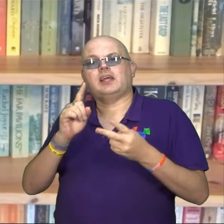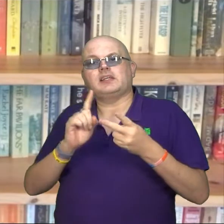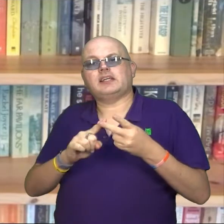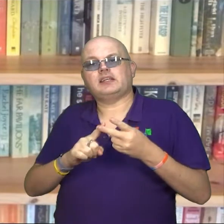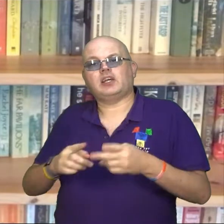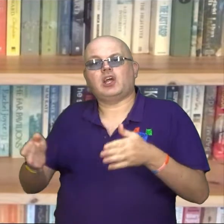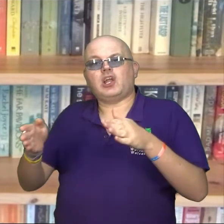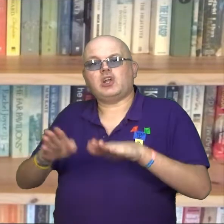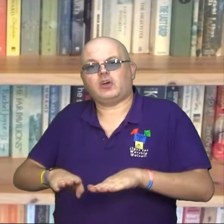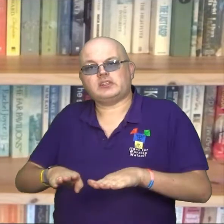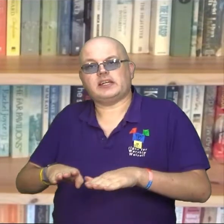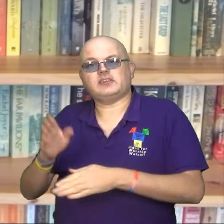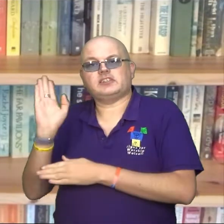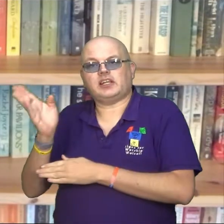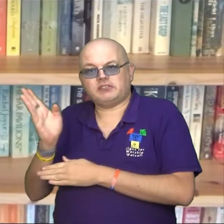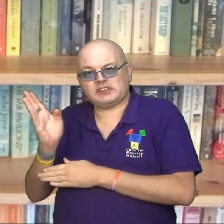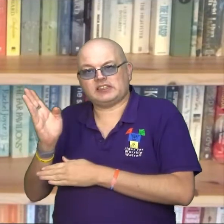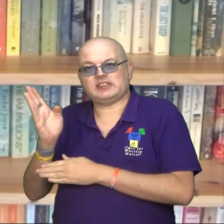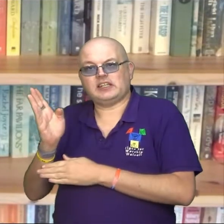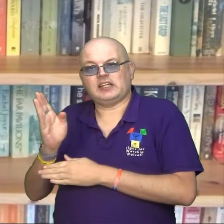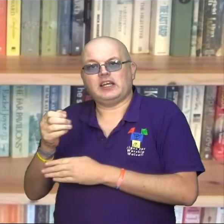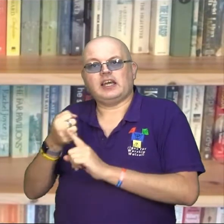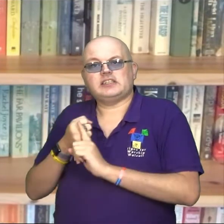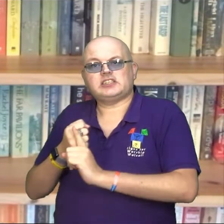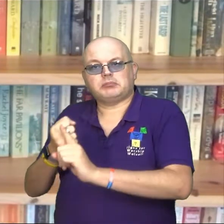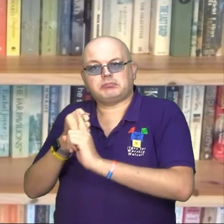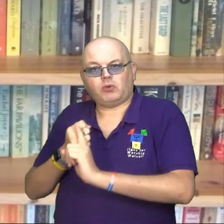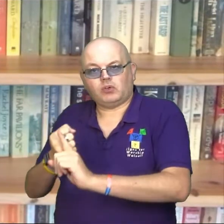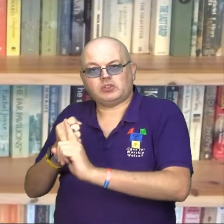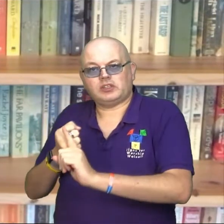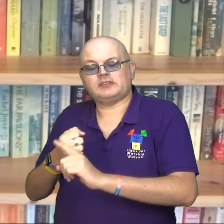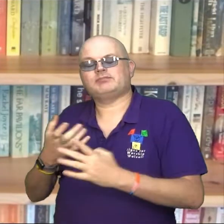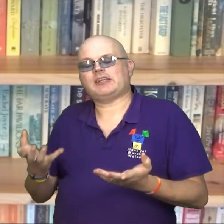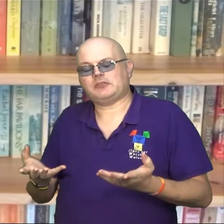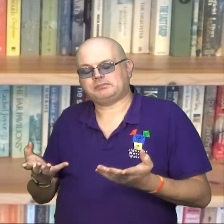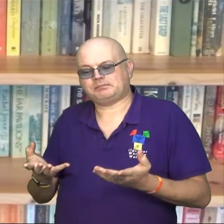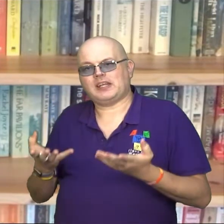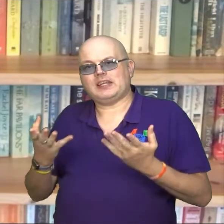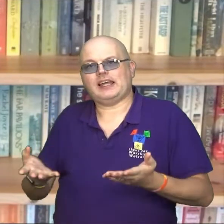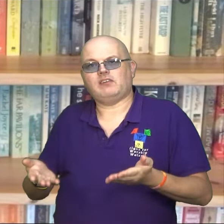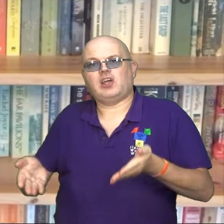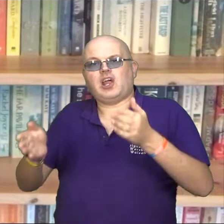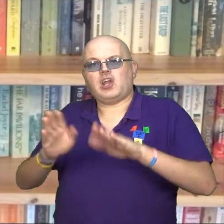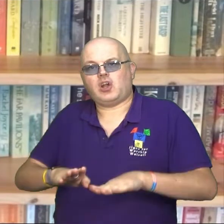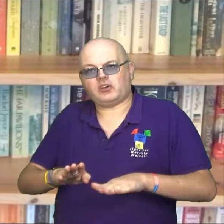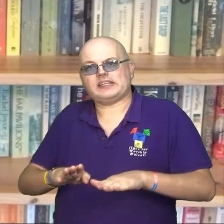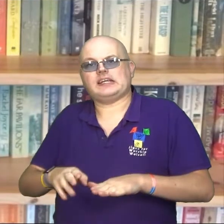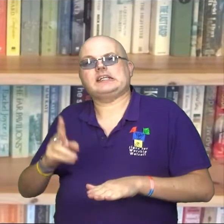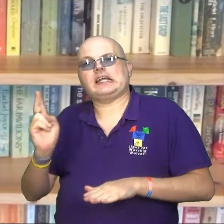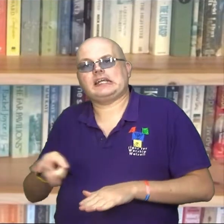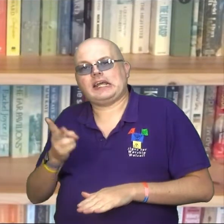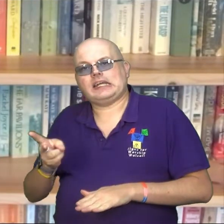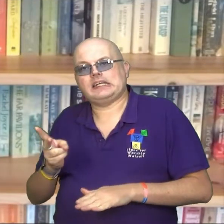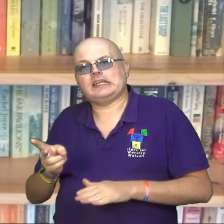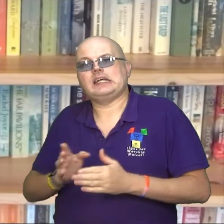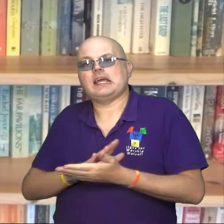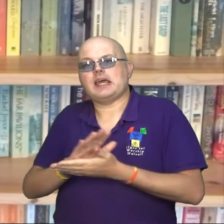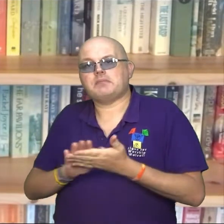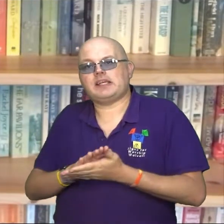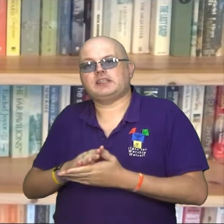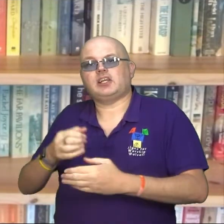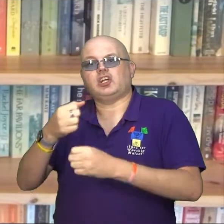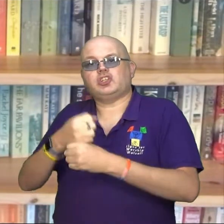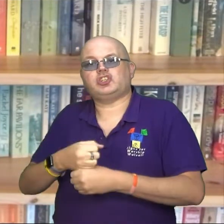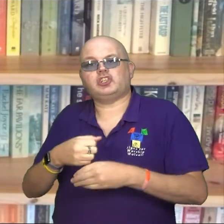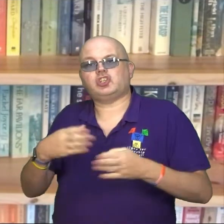Secondly, I need to mention lockdown services and the support we're providing. Now, obviously, now we are back in a national lockdown,